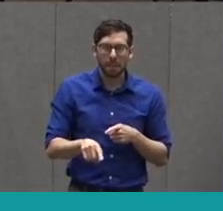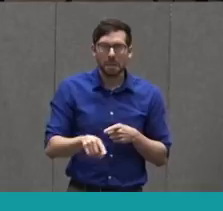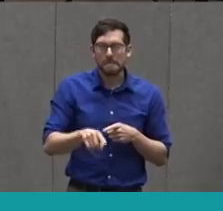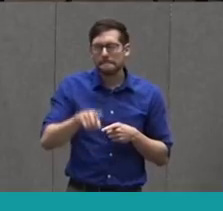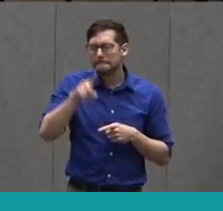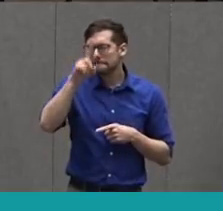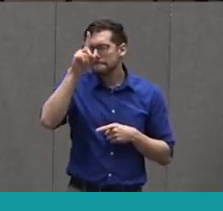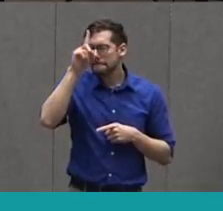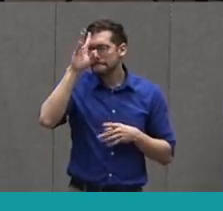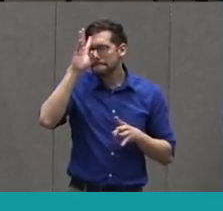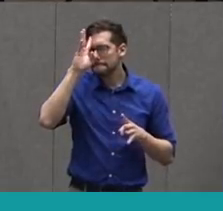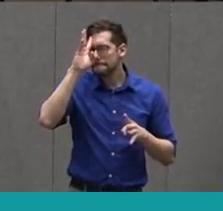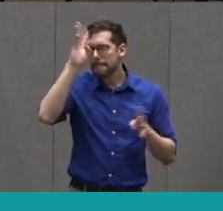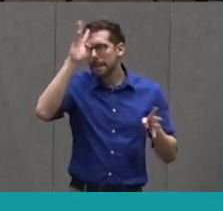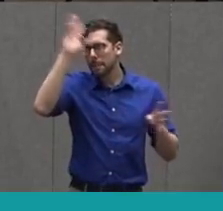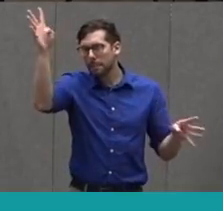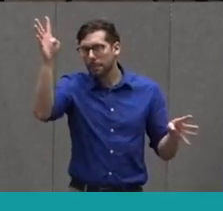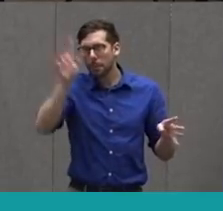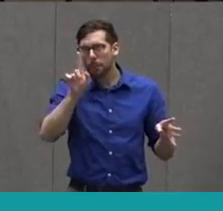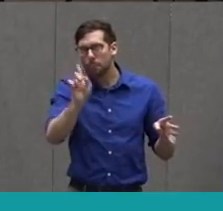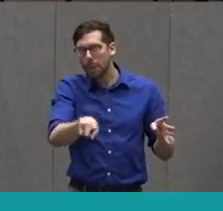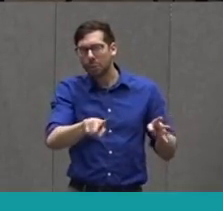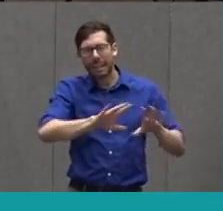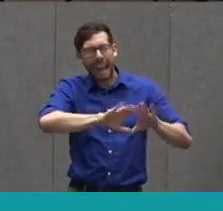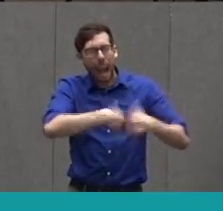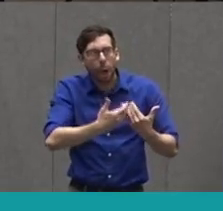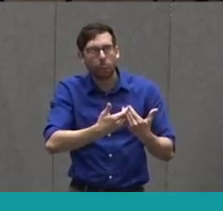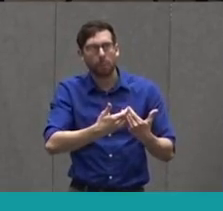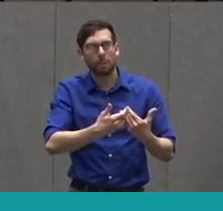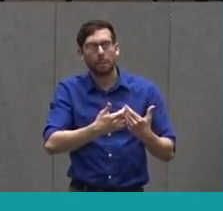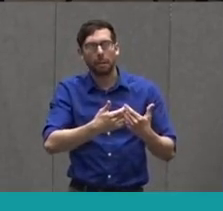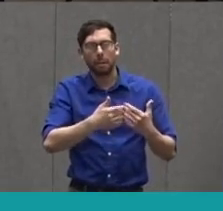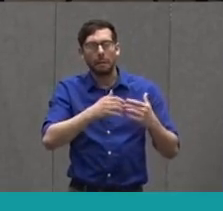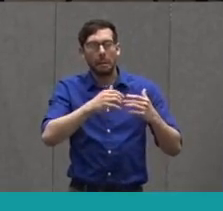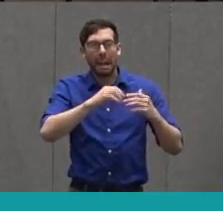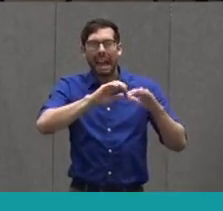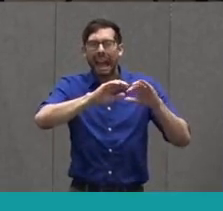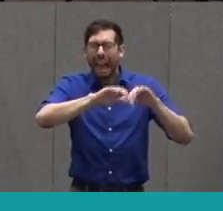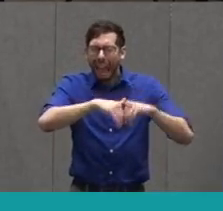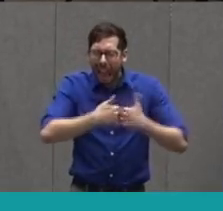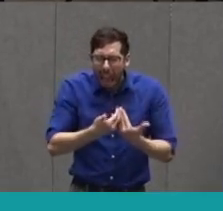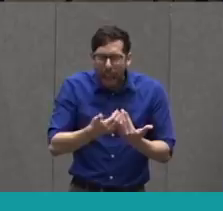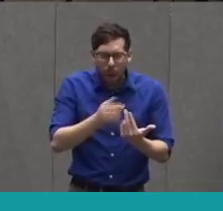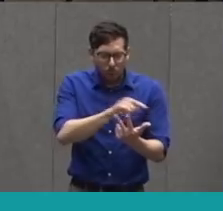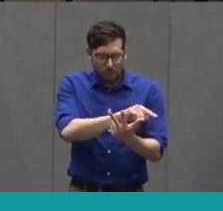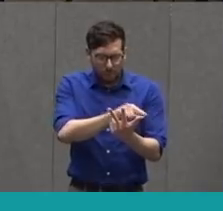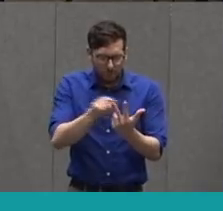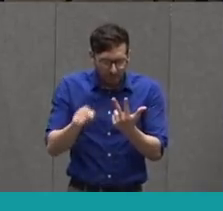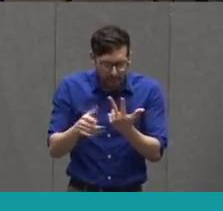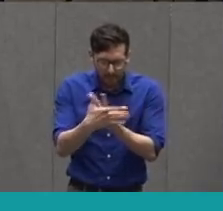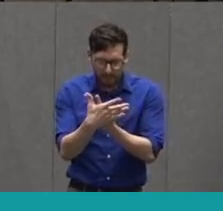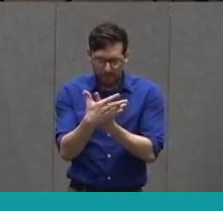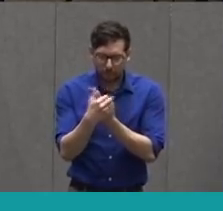it? How can we combine these three into one?